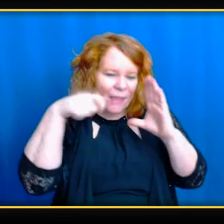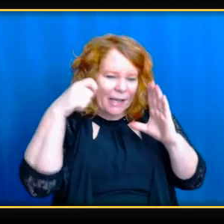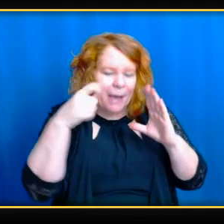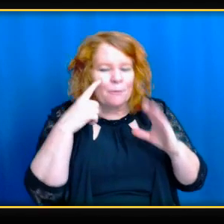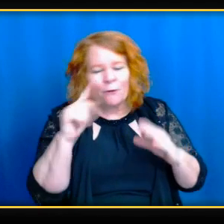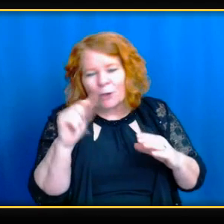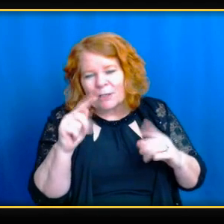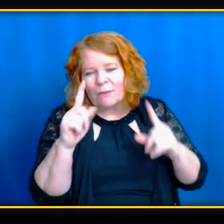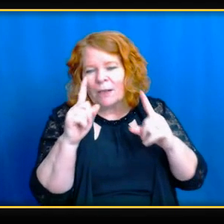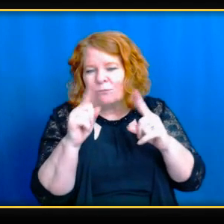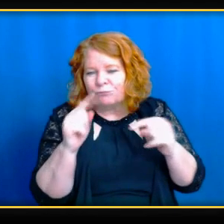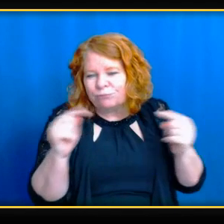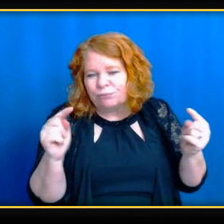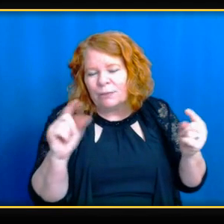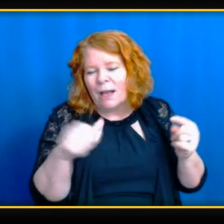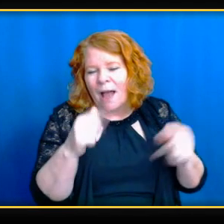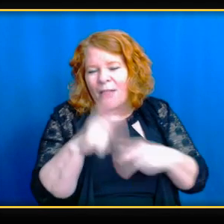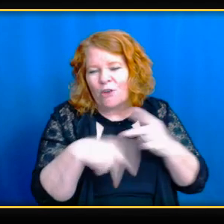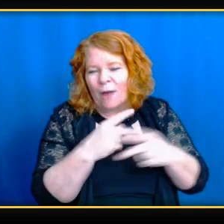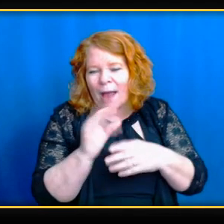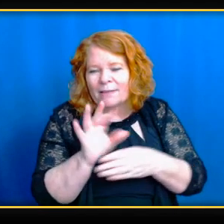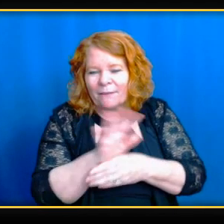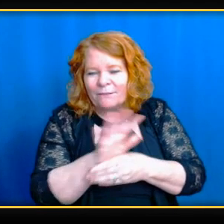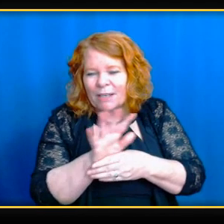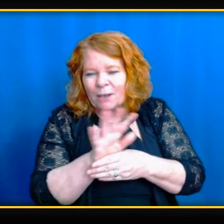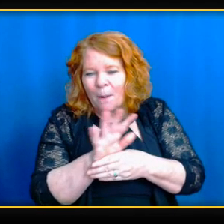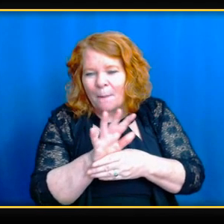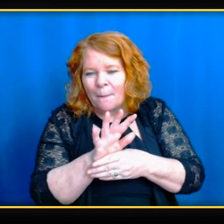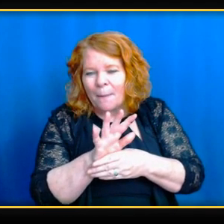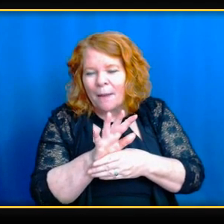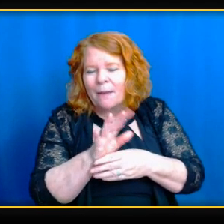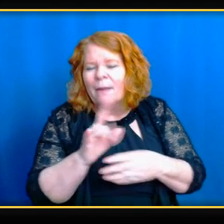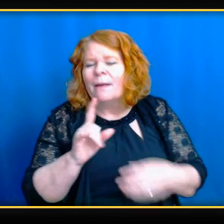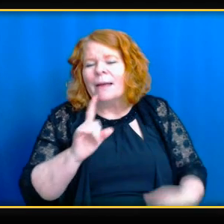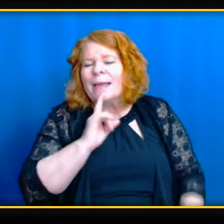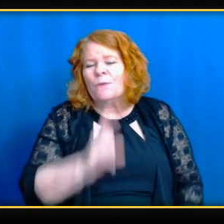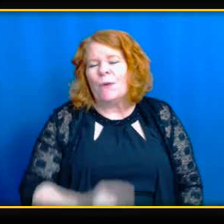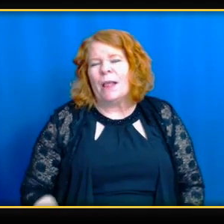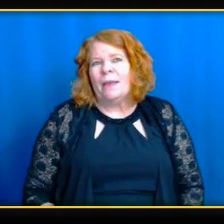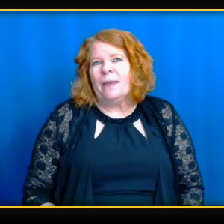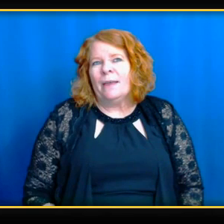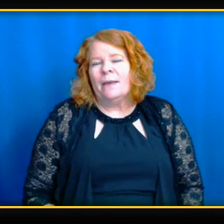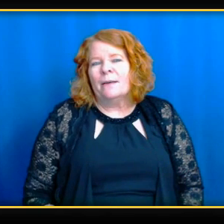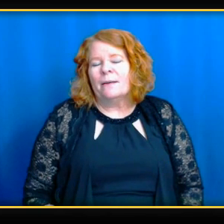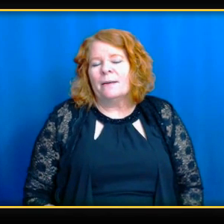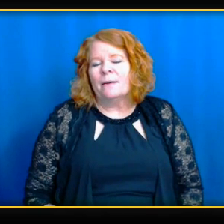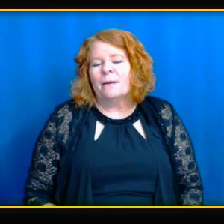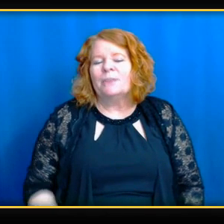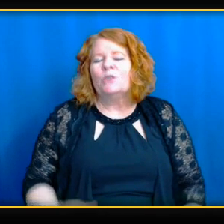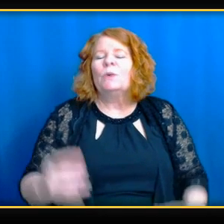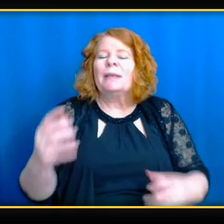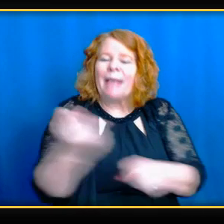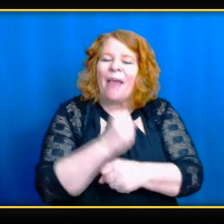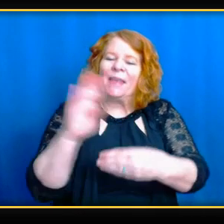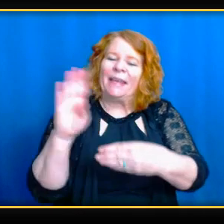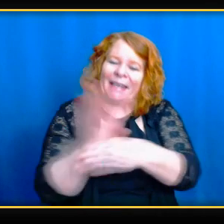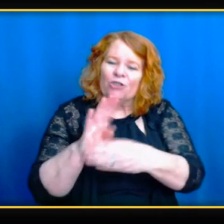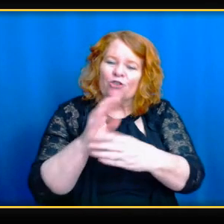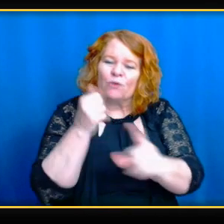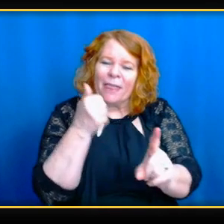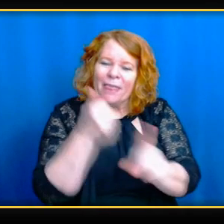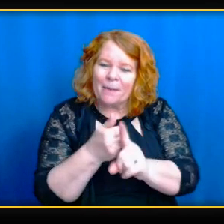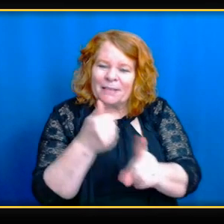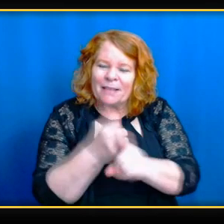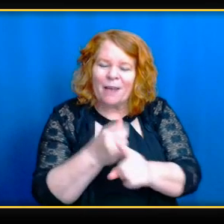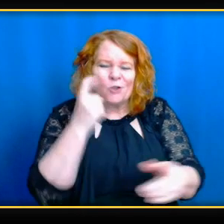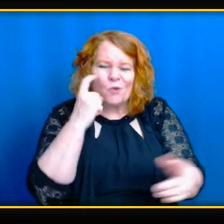other forms of films, and really getting the industries themselves to recognize that